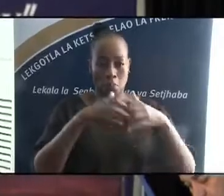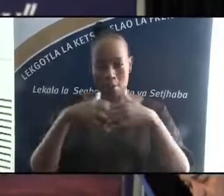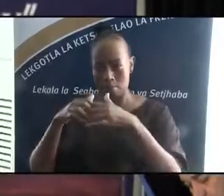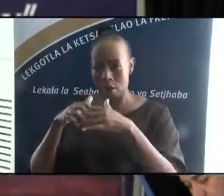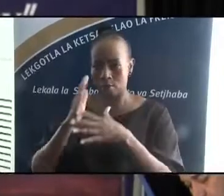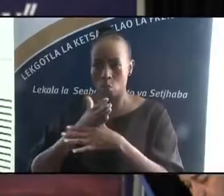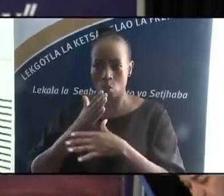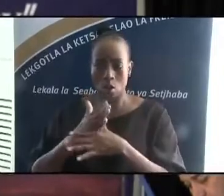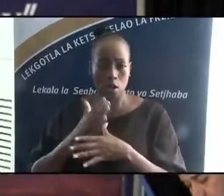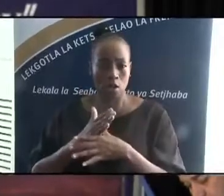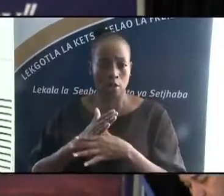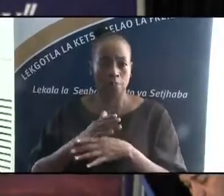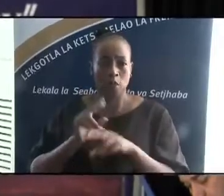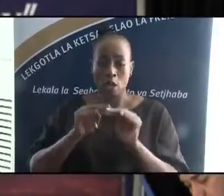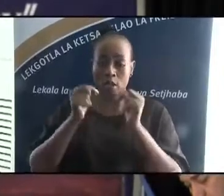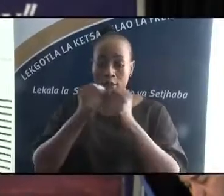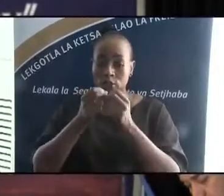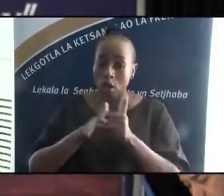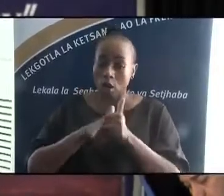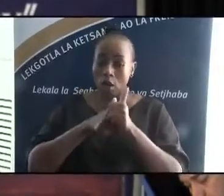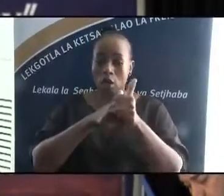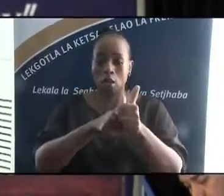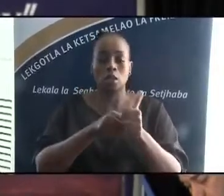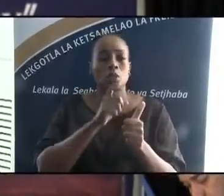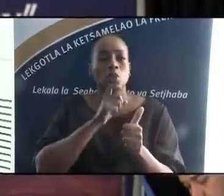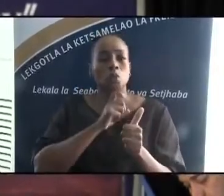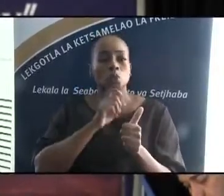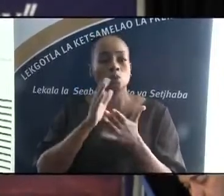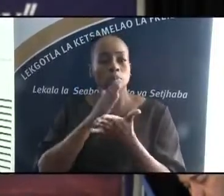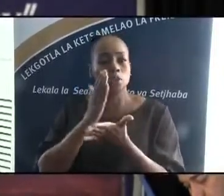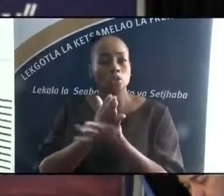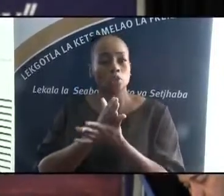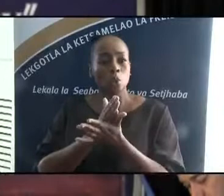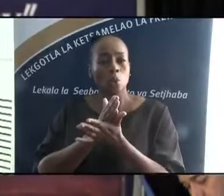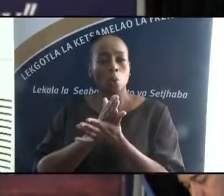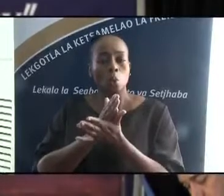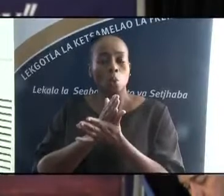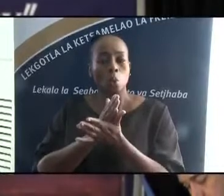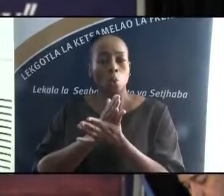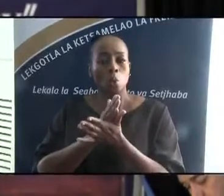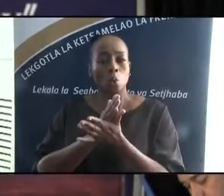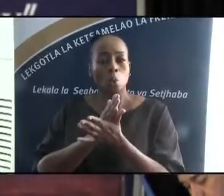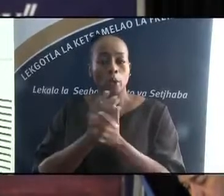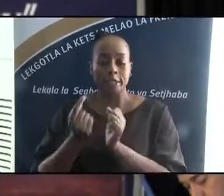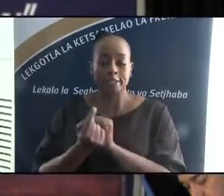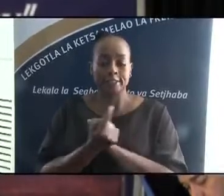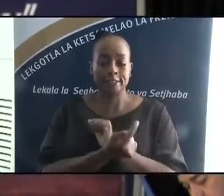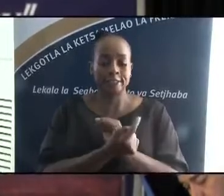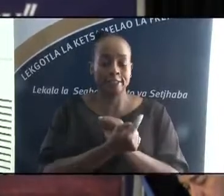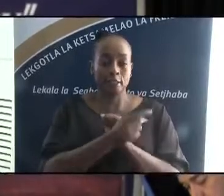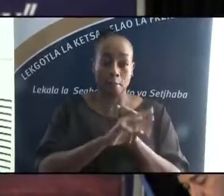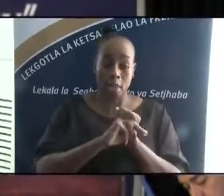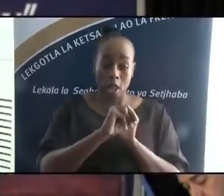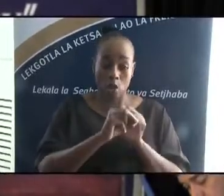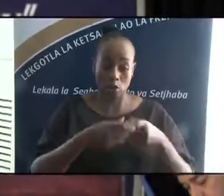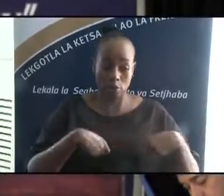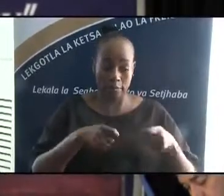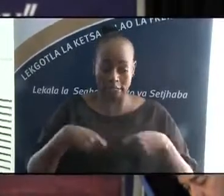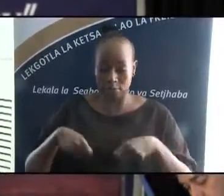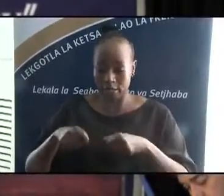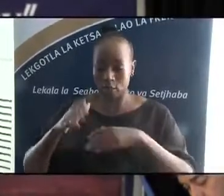The national guideline used as a conservative base indicates that for every 1 million spent on